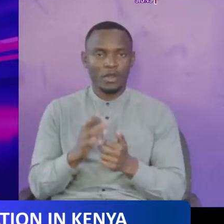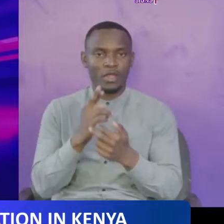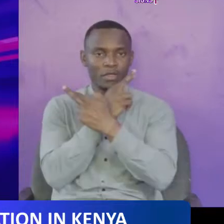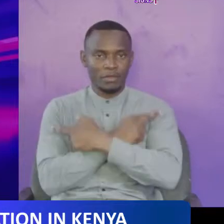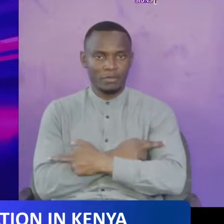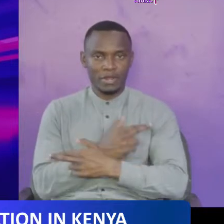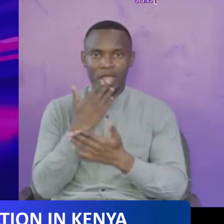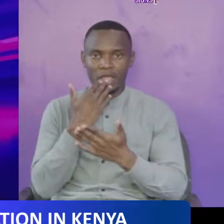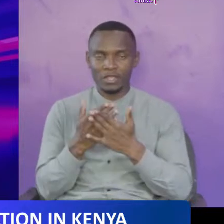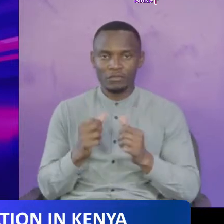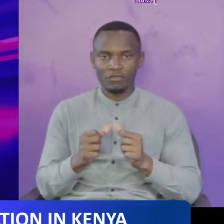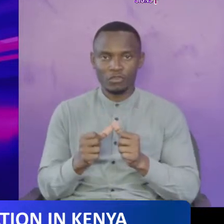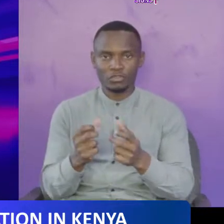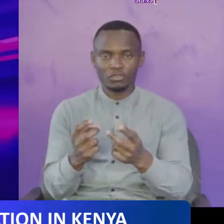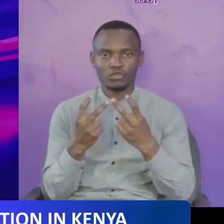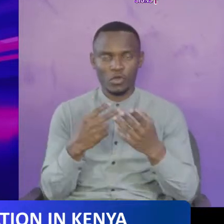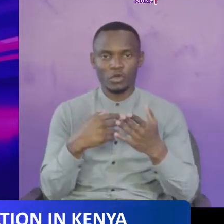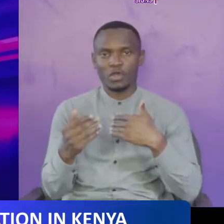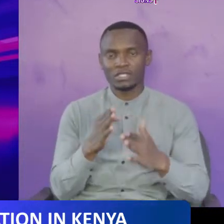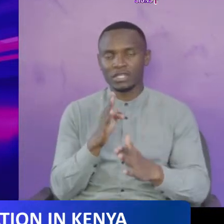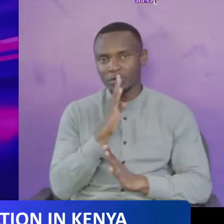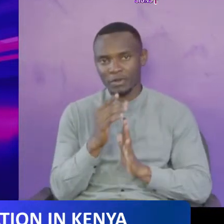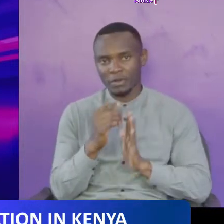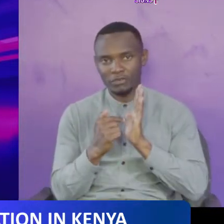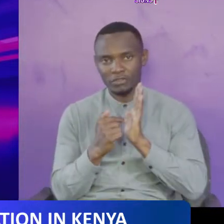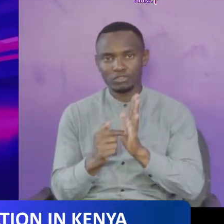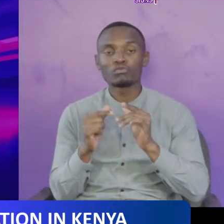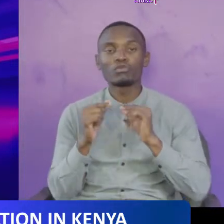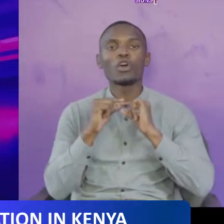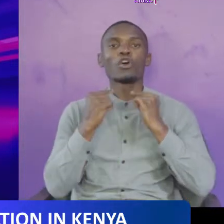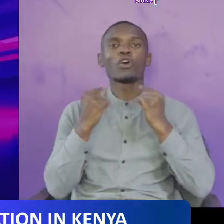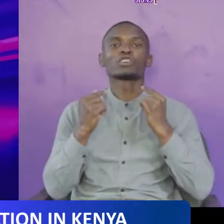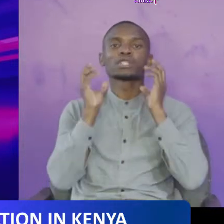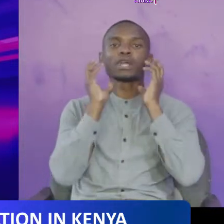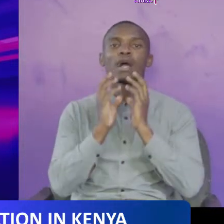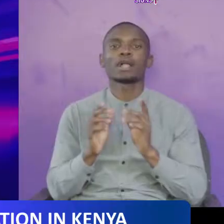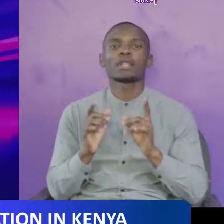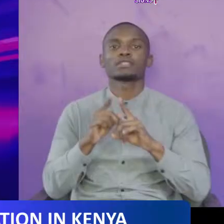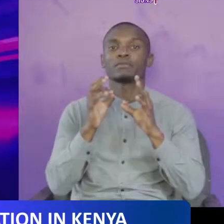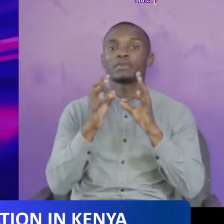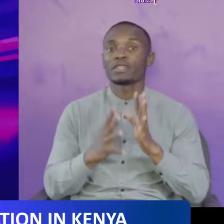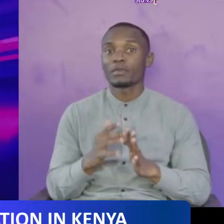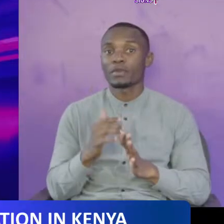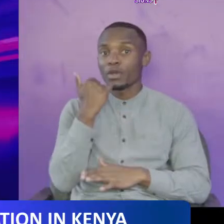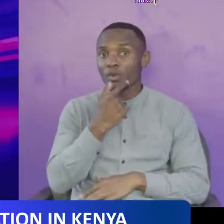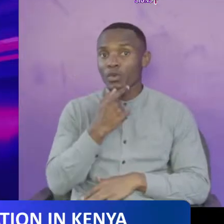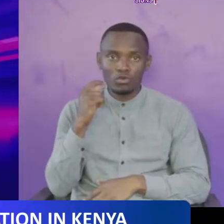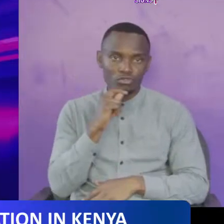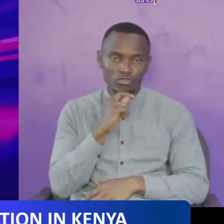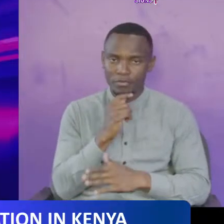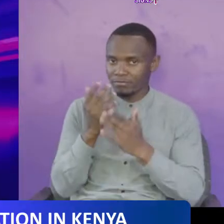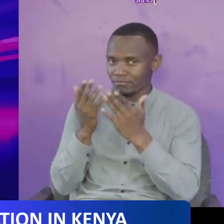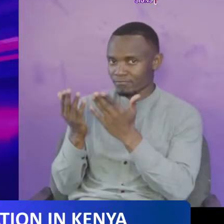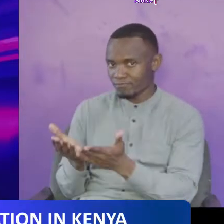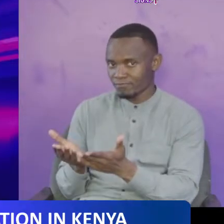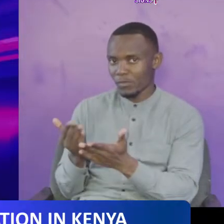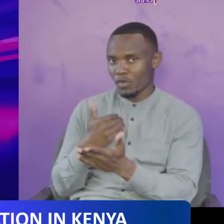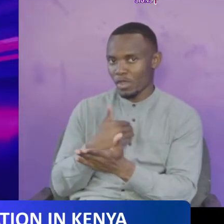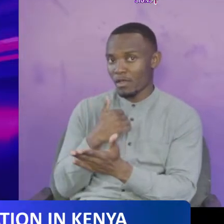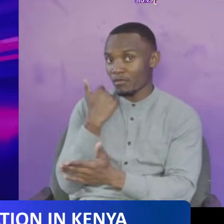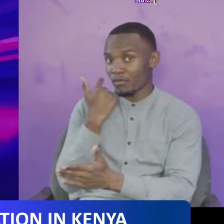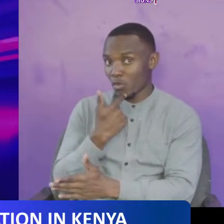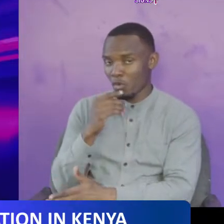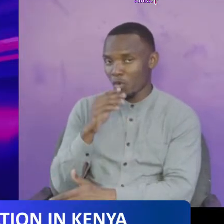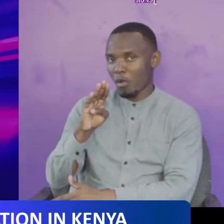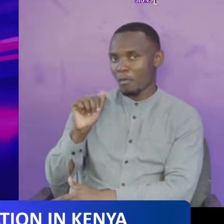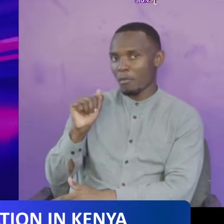Still watching Science Breakfast with me, Alan Habit, and sign language interpreter is Tobias Omondi. In studio, we are with Madame